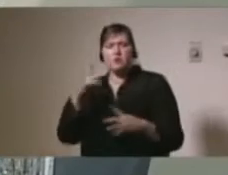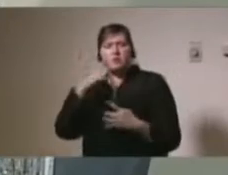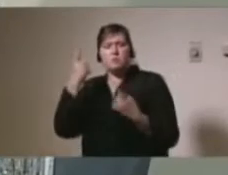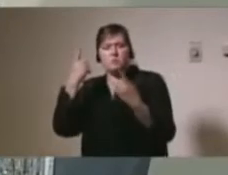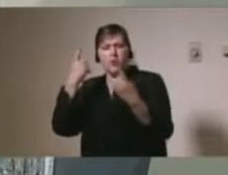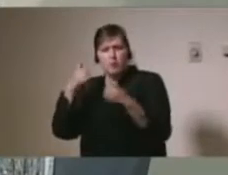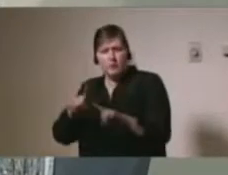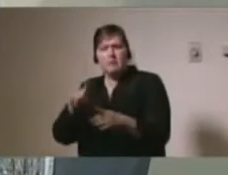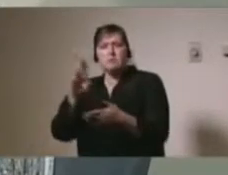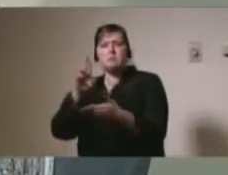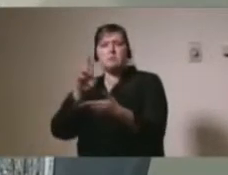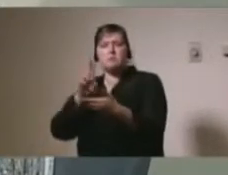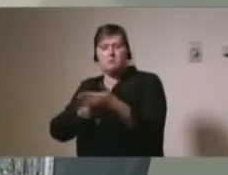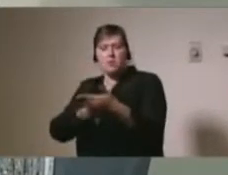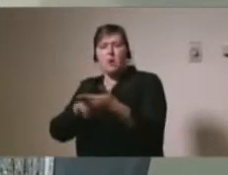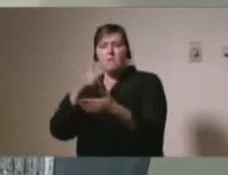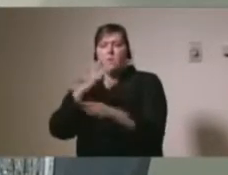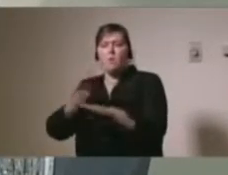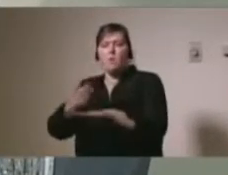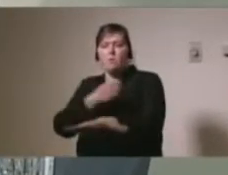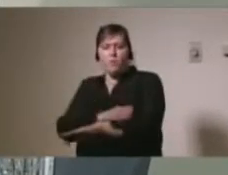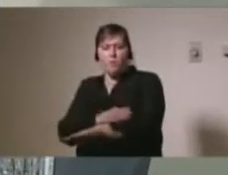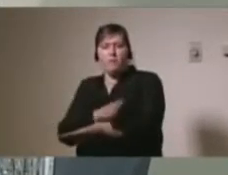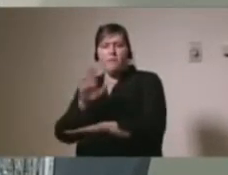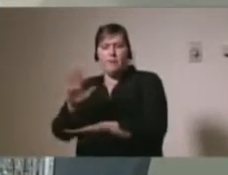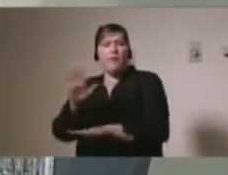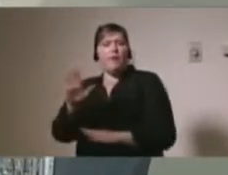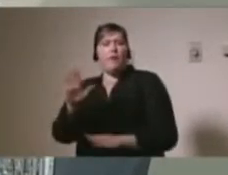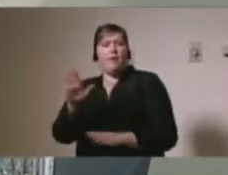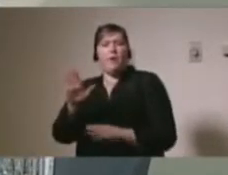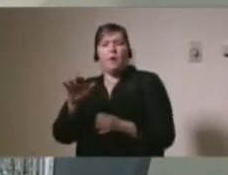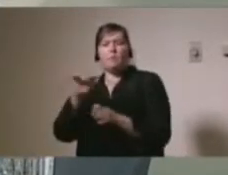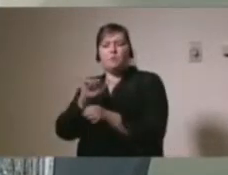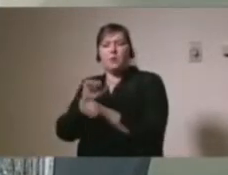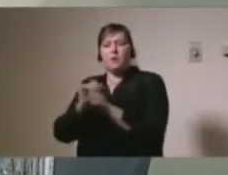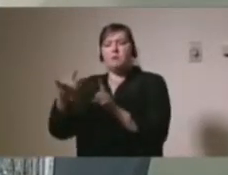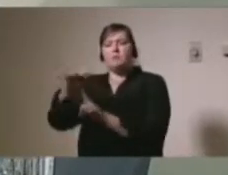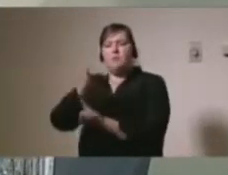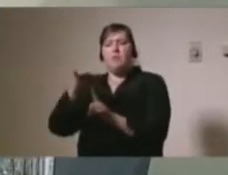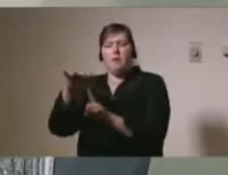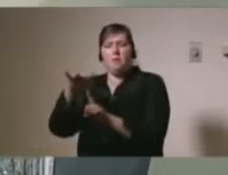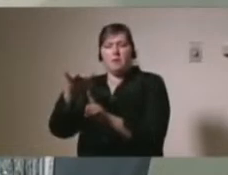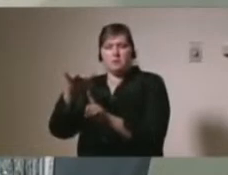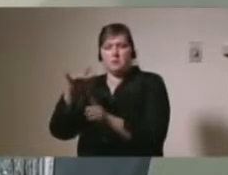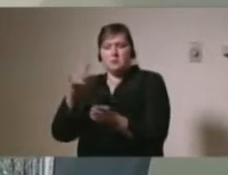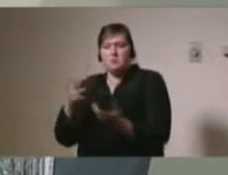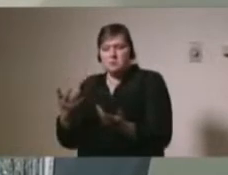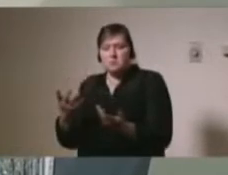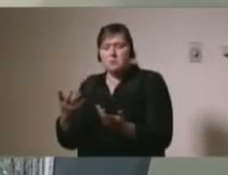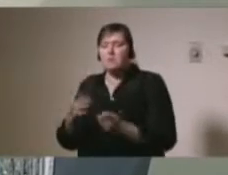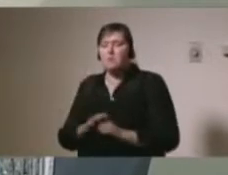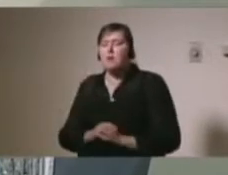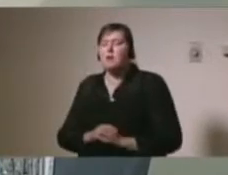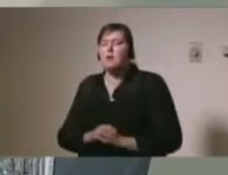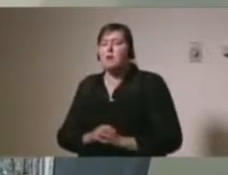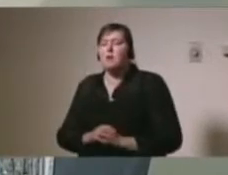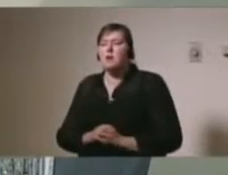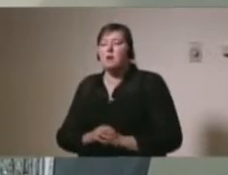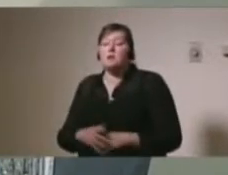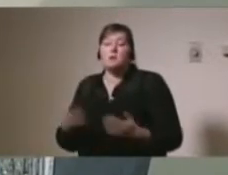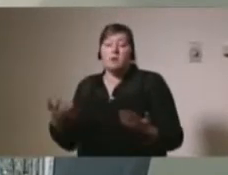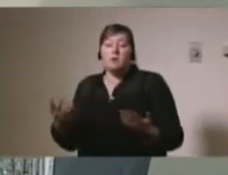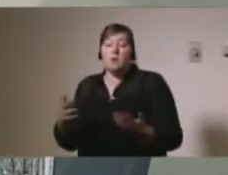working conditions within the commercial sector, by which I mean that we work on